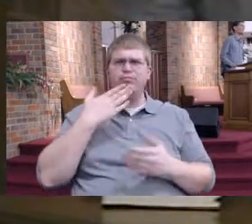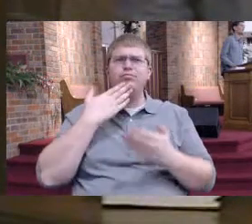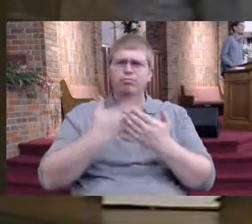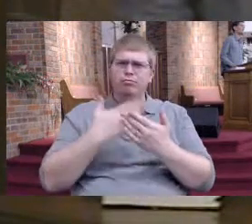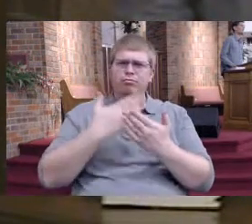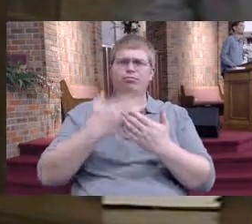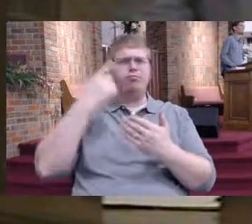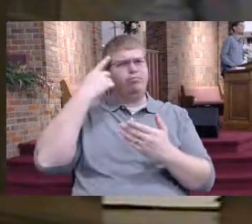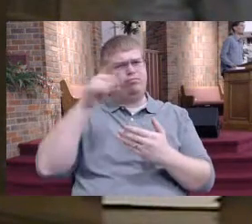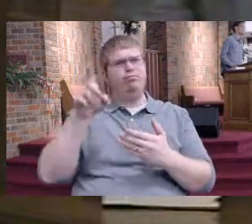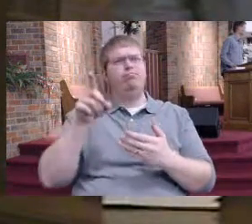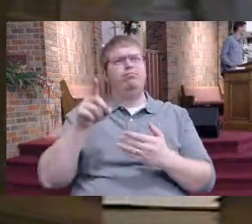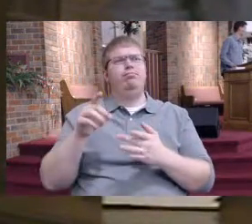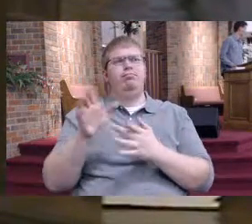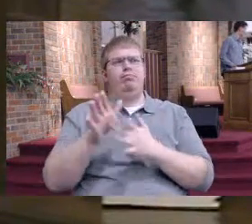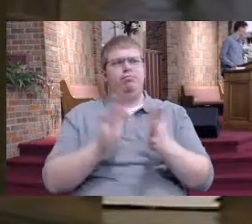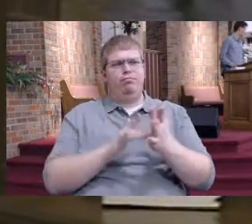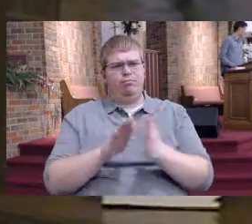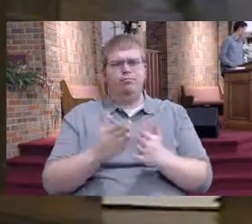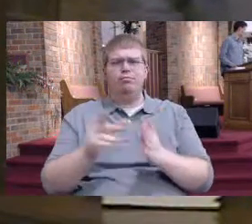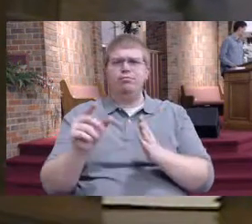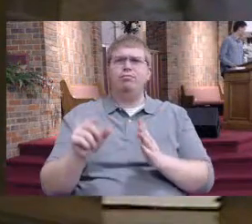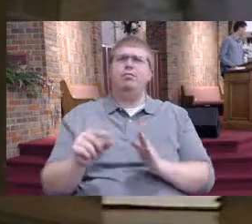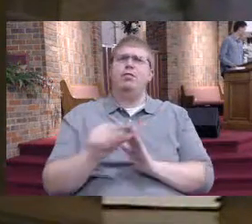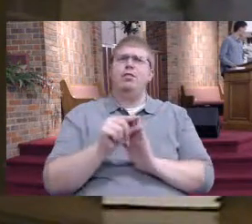of Christ to spread.